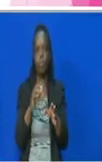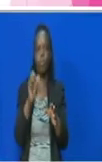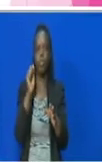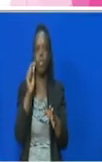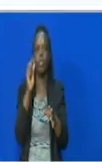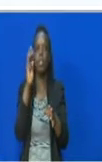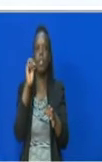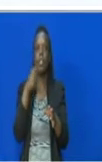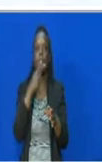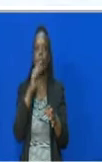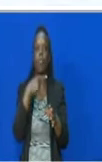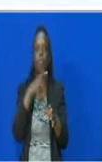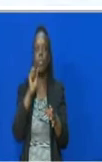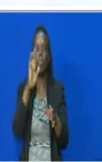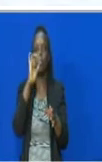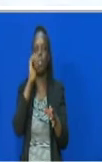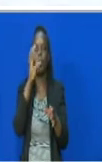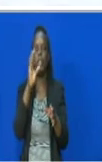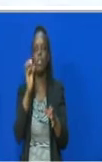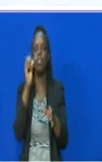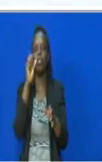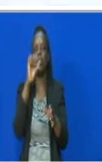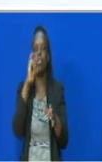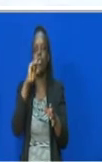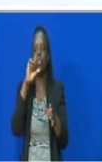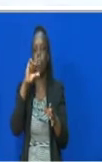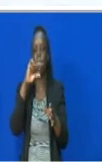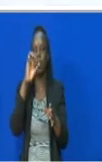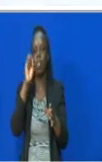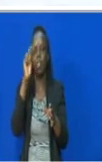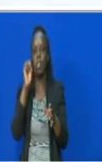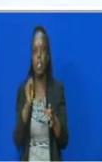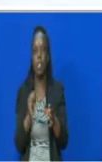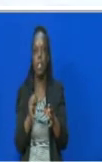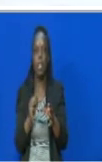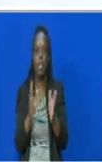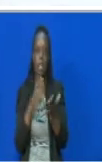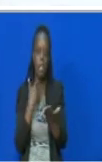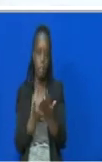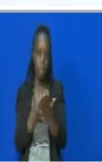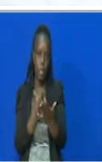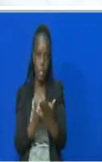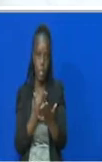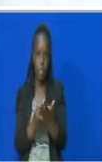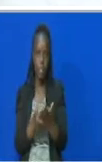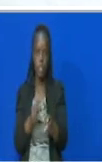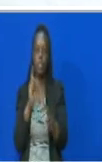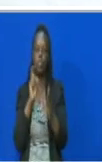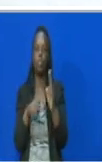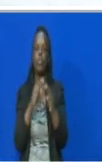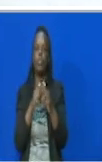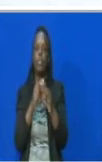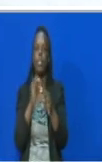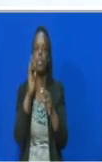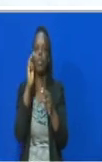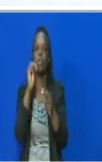oxygen and moisture from the air is what we call rusting. Therefore, simply we are saying rusting